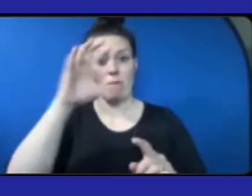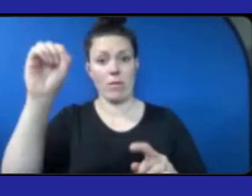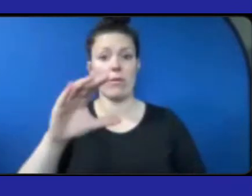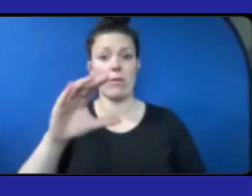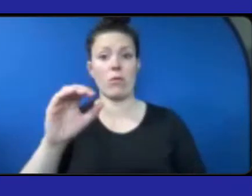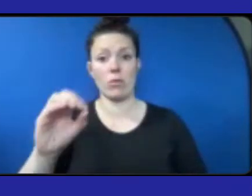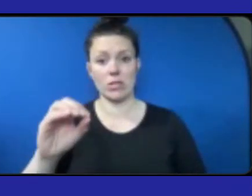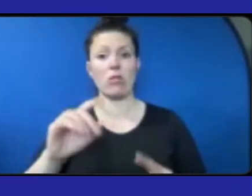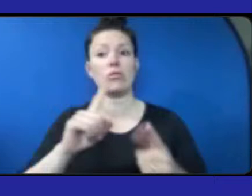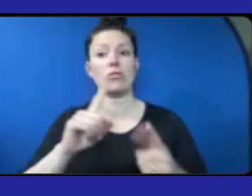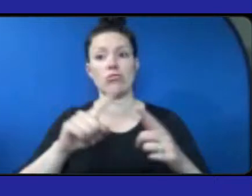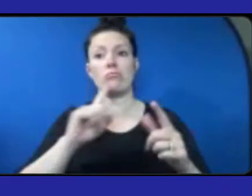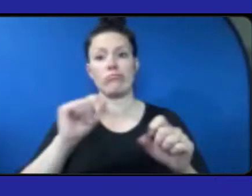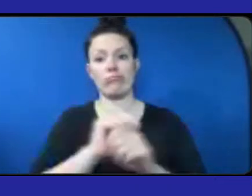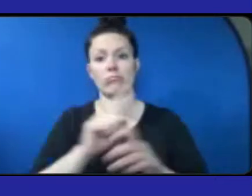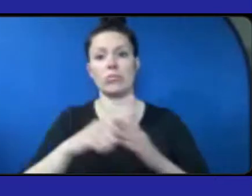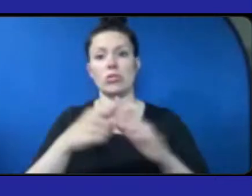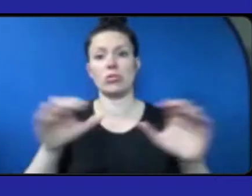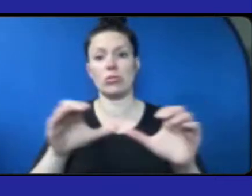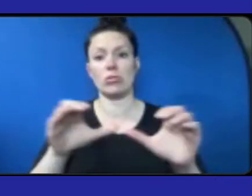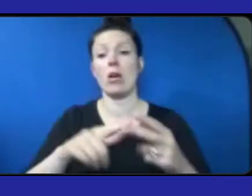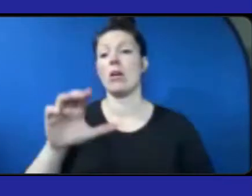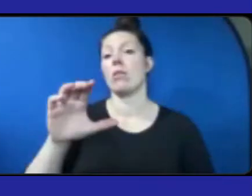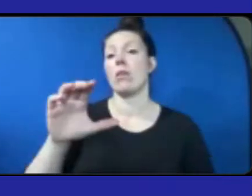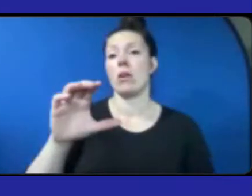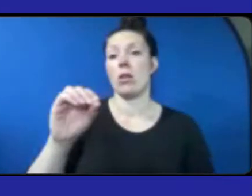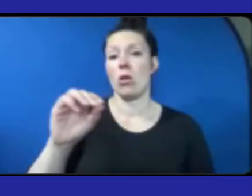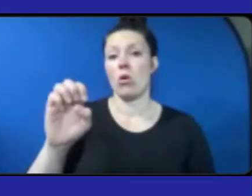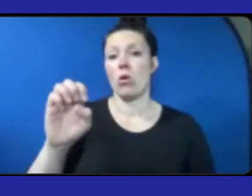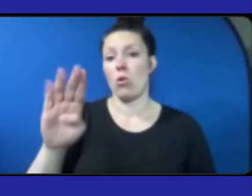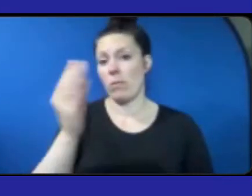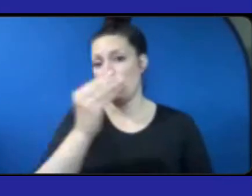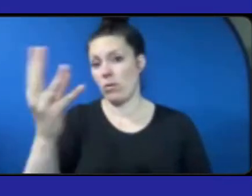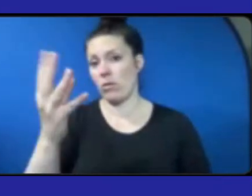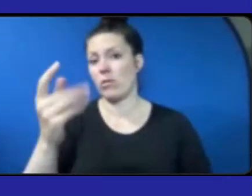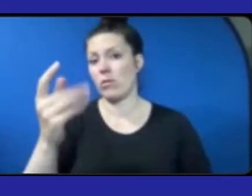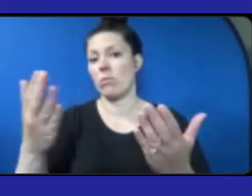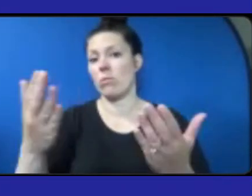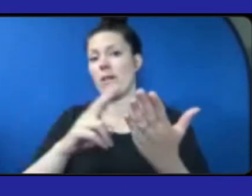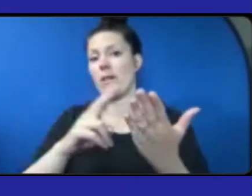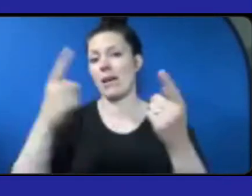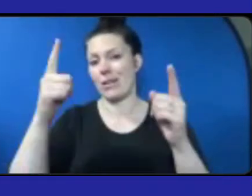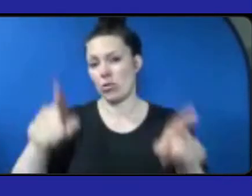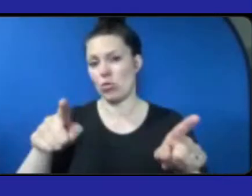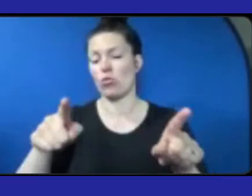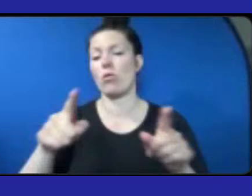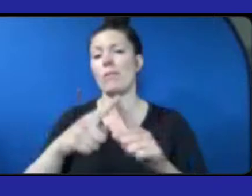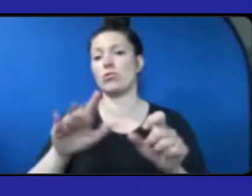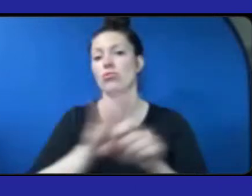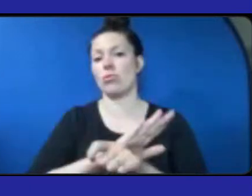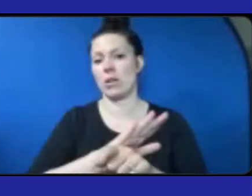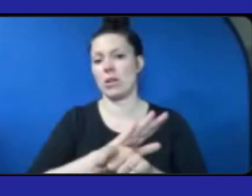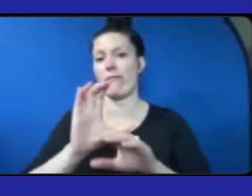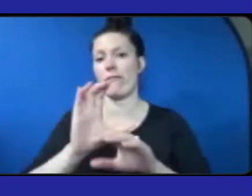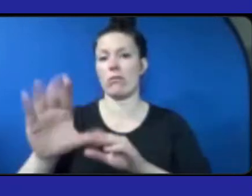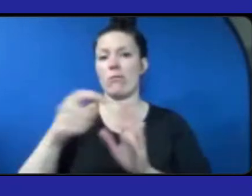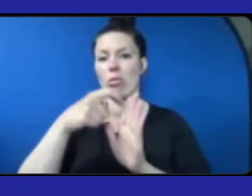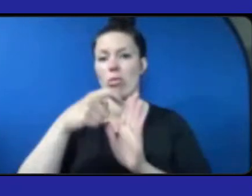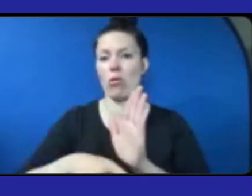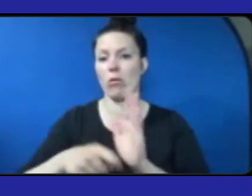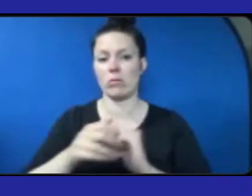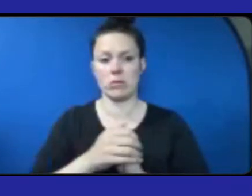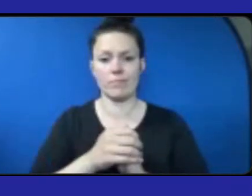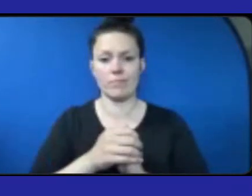the agreement. Then OMB will be informed and asked to provide agreement to cover the costs. In